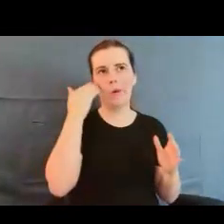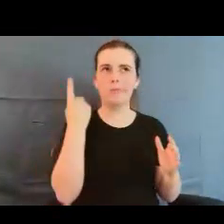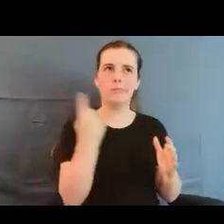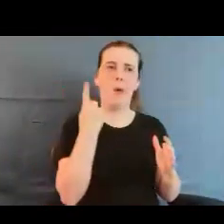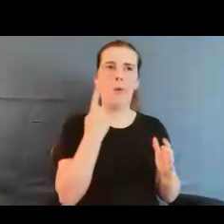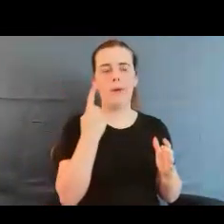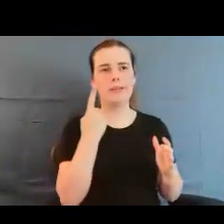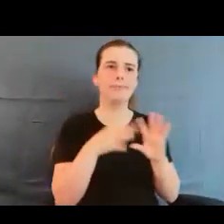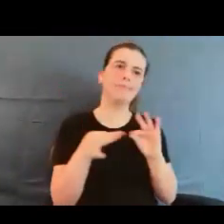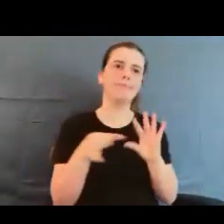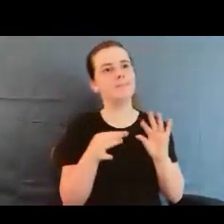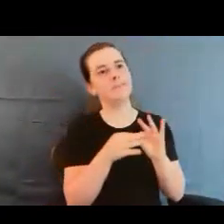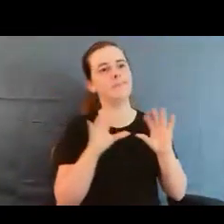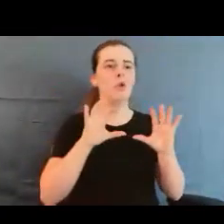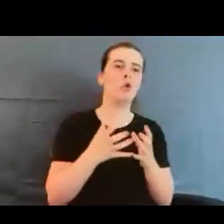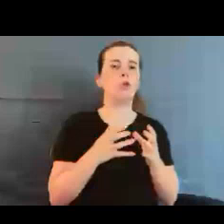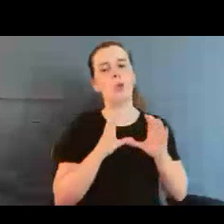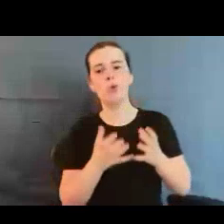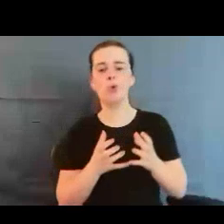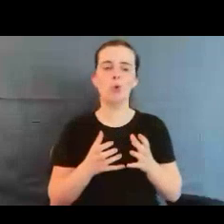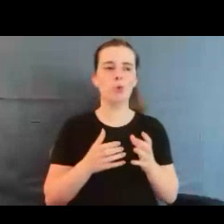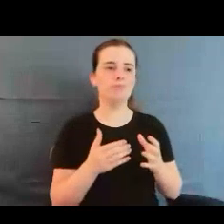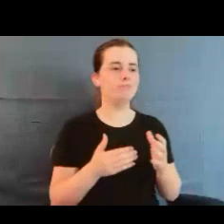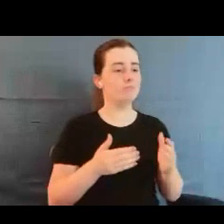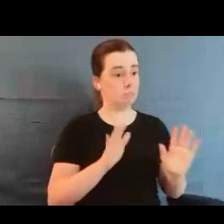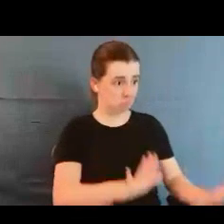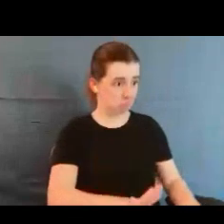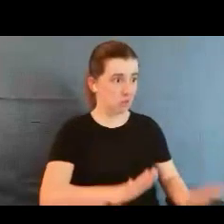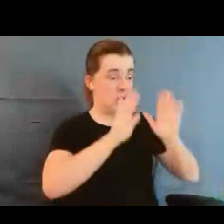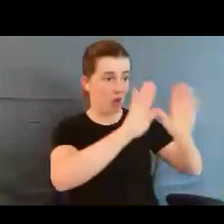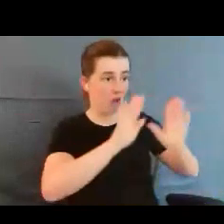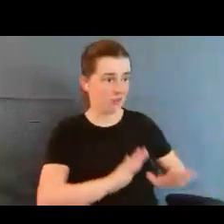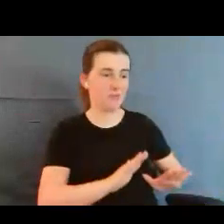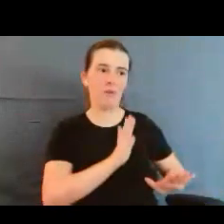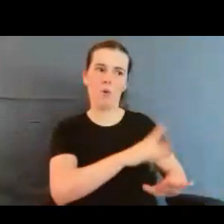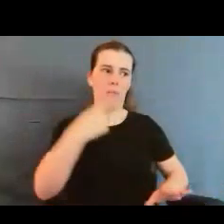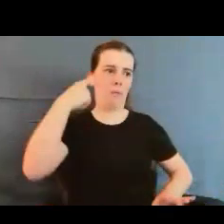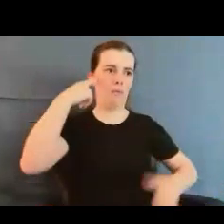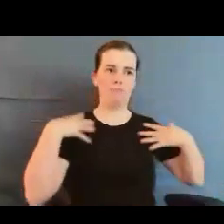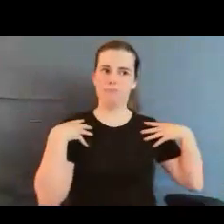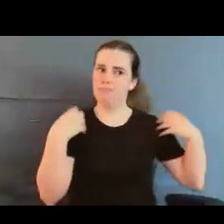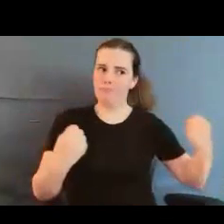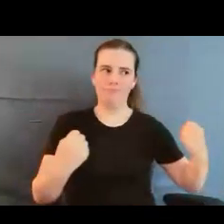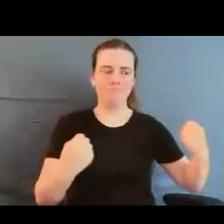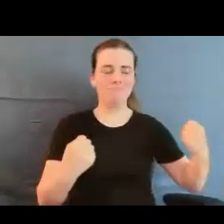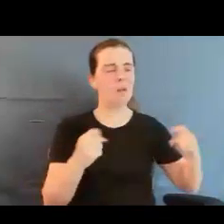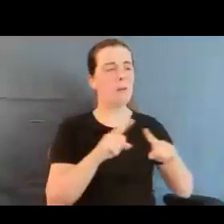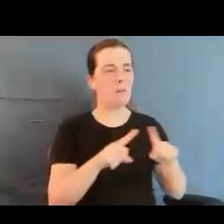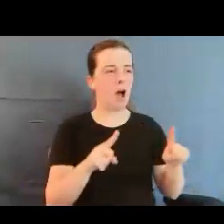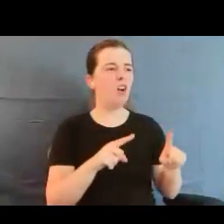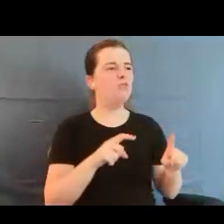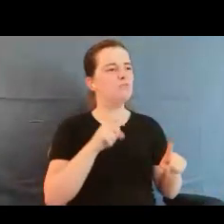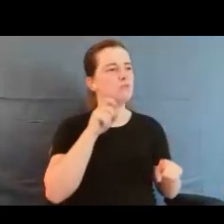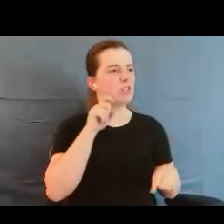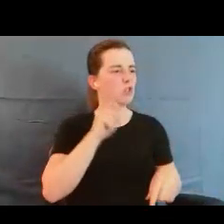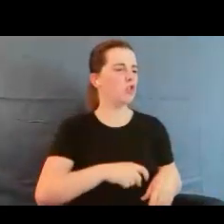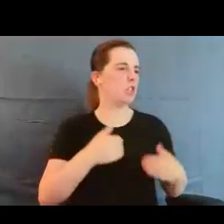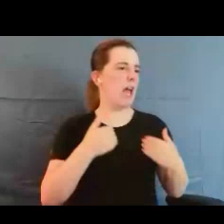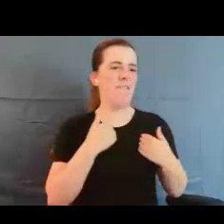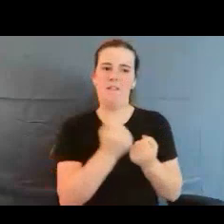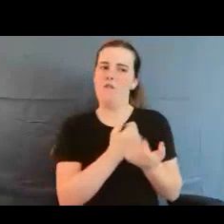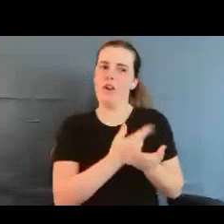that it's nice to have people on the course. So first off, good on you. You're super mentally tough. But they should have everything that you need at the